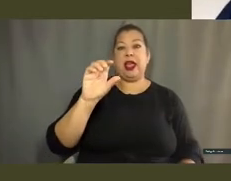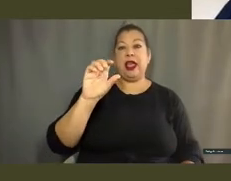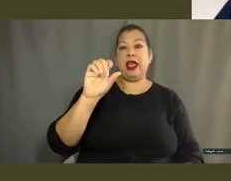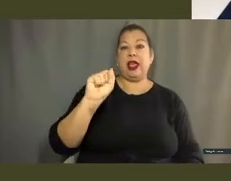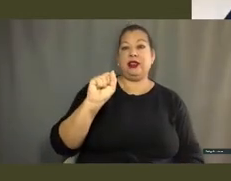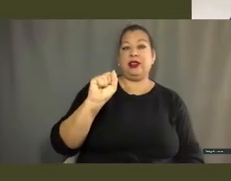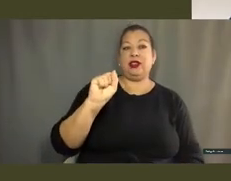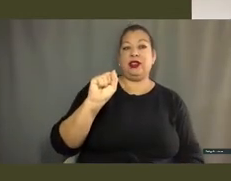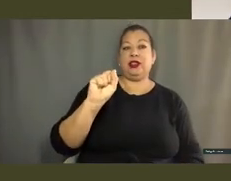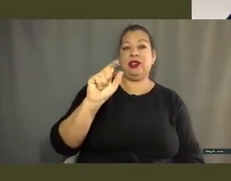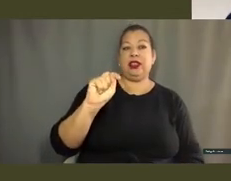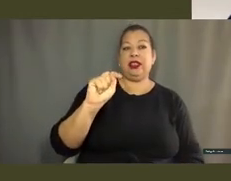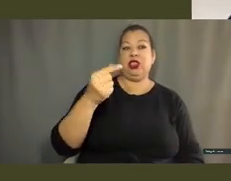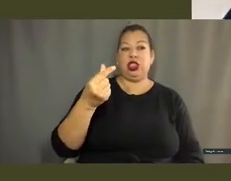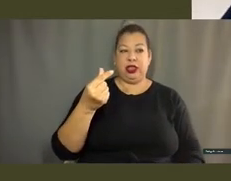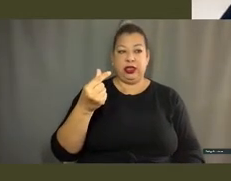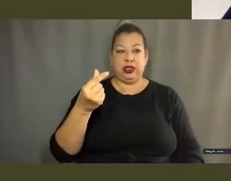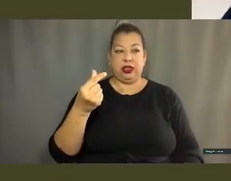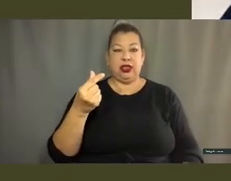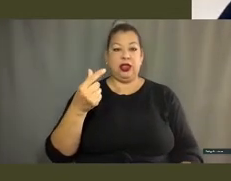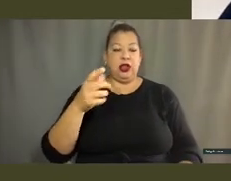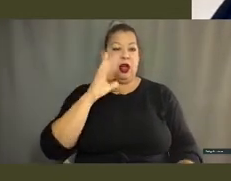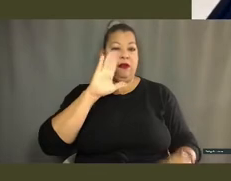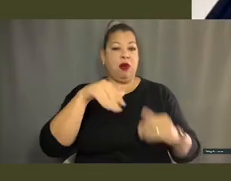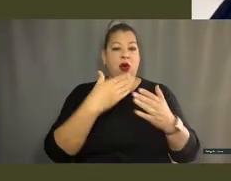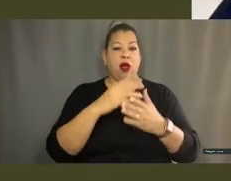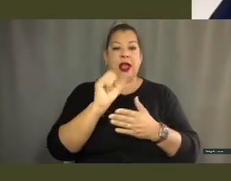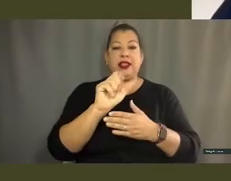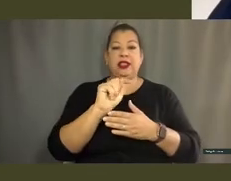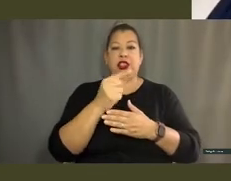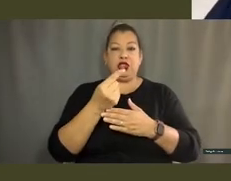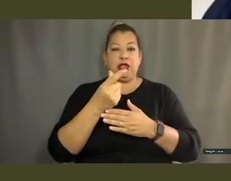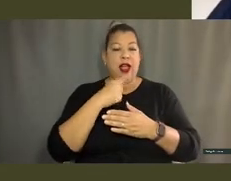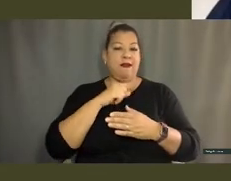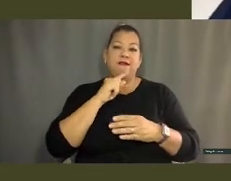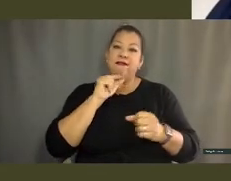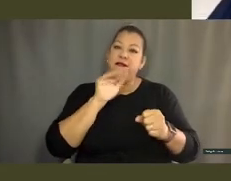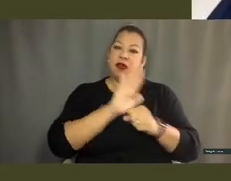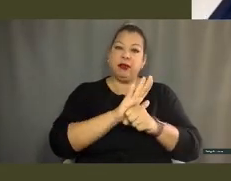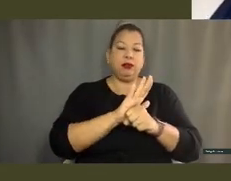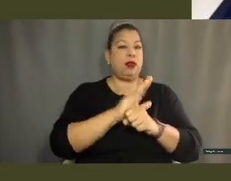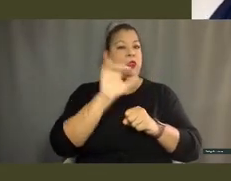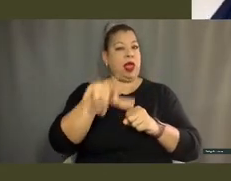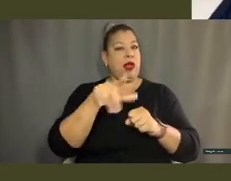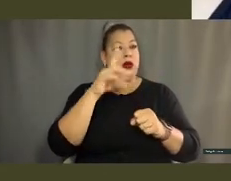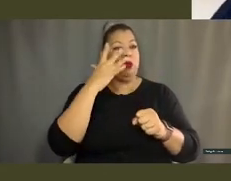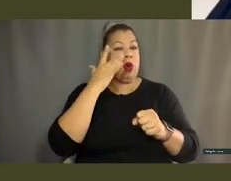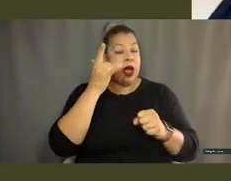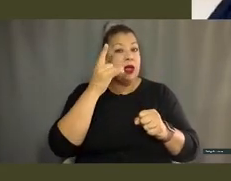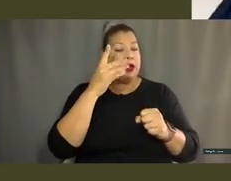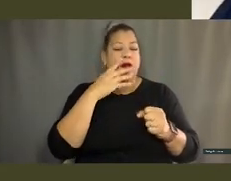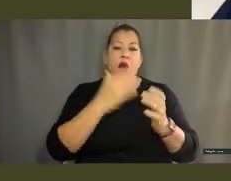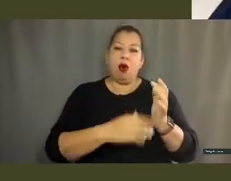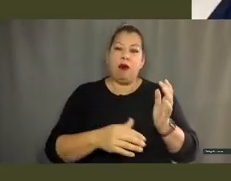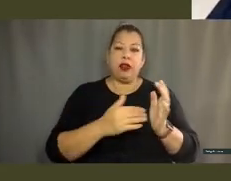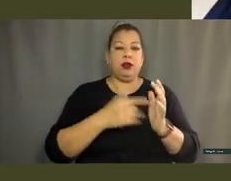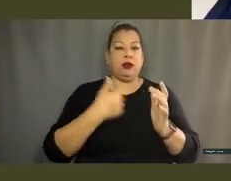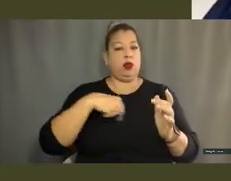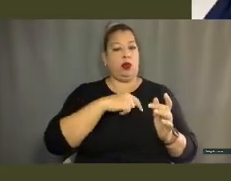this across all the SDGs. And I fully endorse that, because I think far too often we